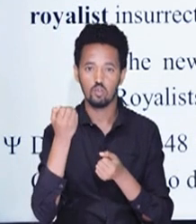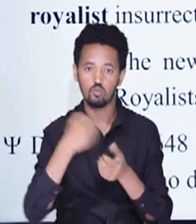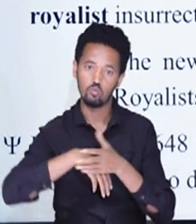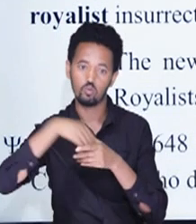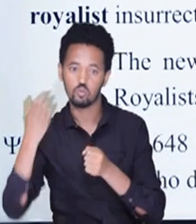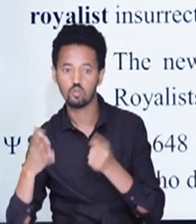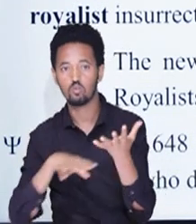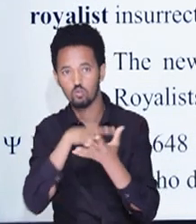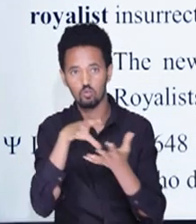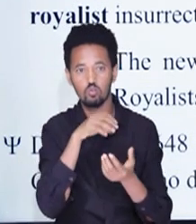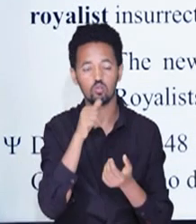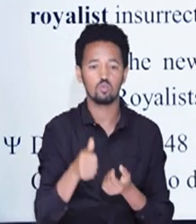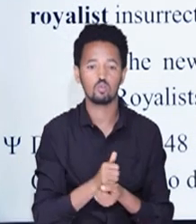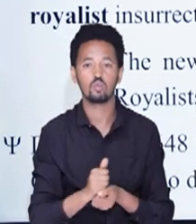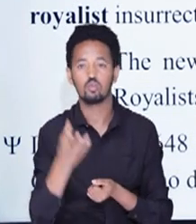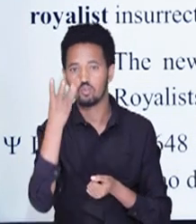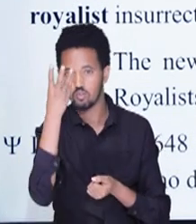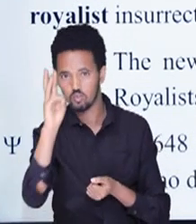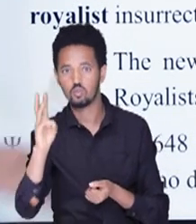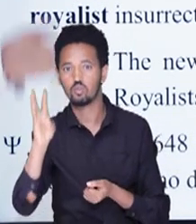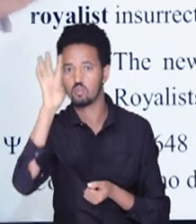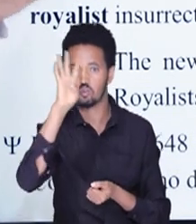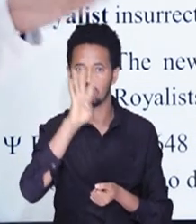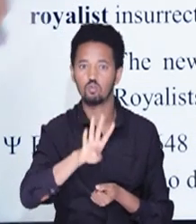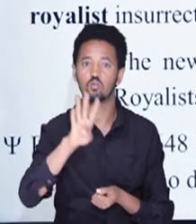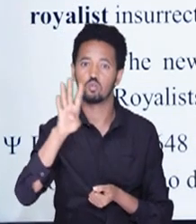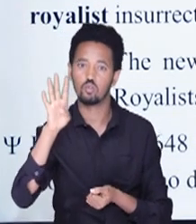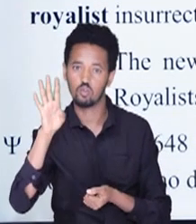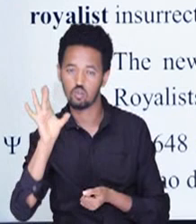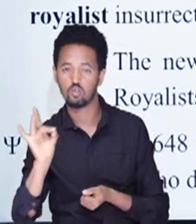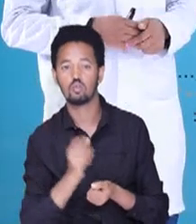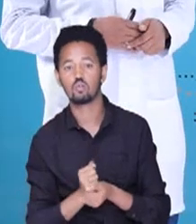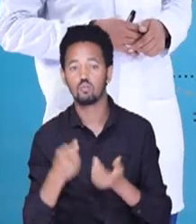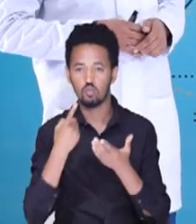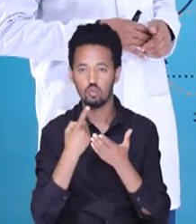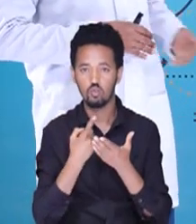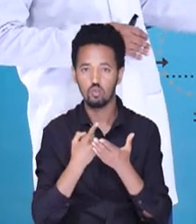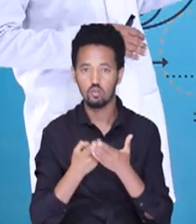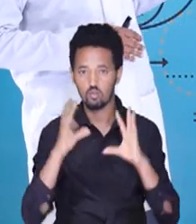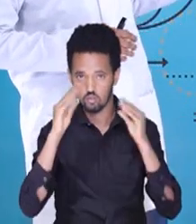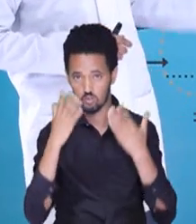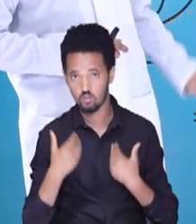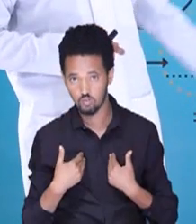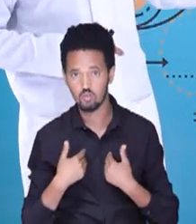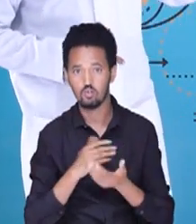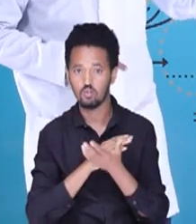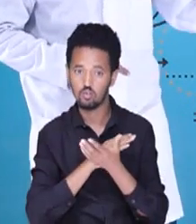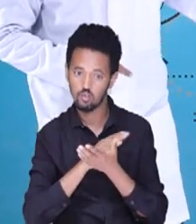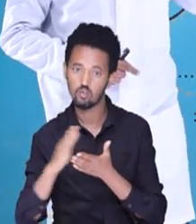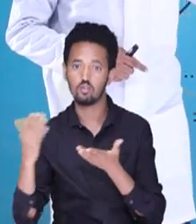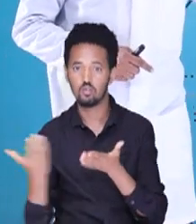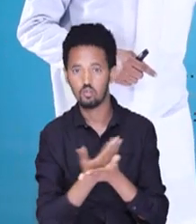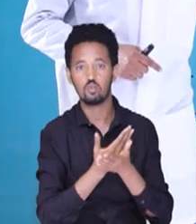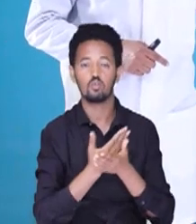without conclusion. In 1648, the invasion of England by Scottish army and royalists, the